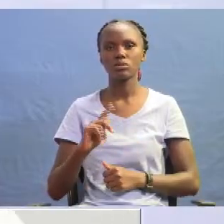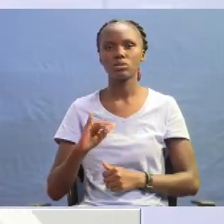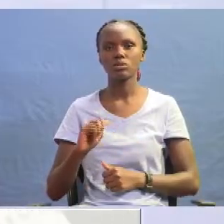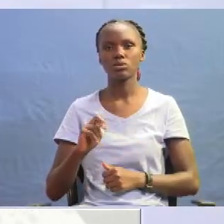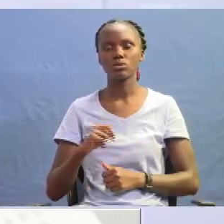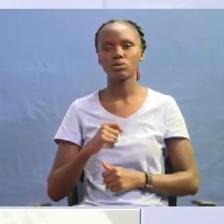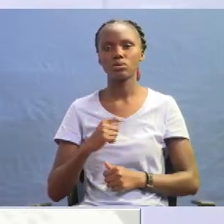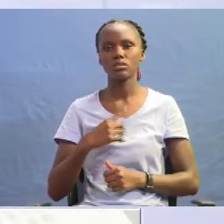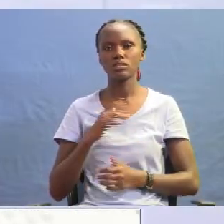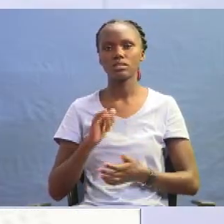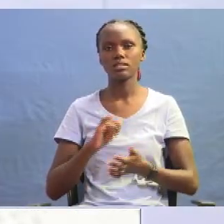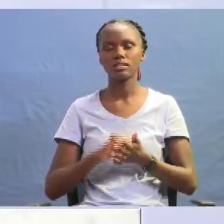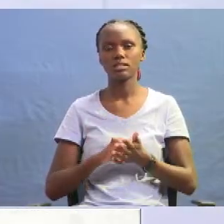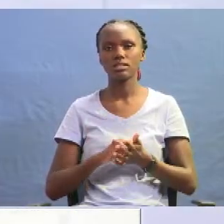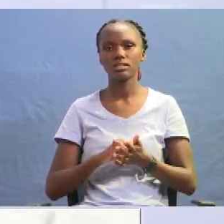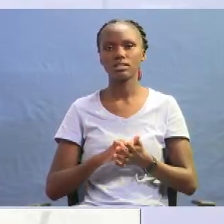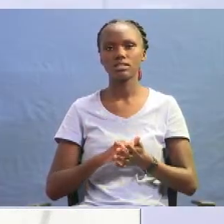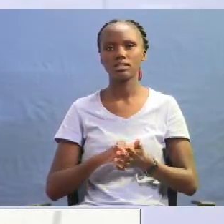Ichung'wah, who said that